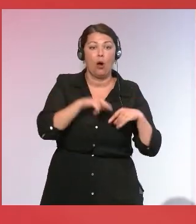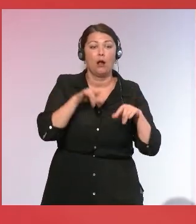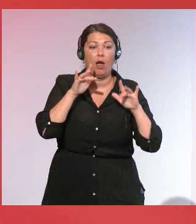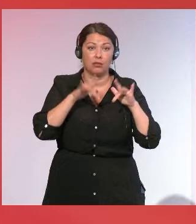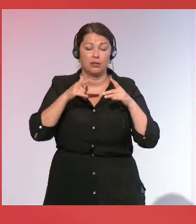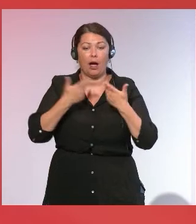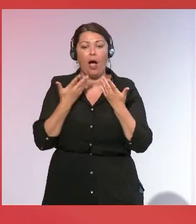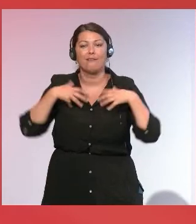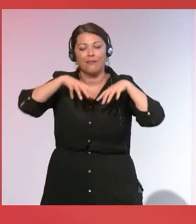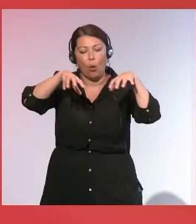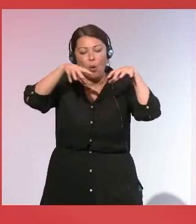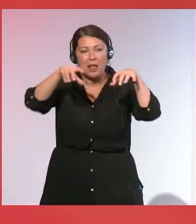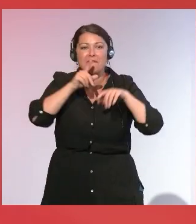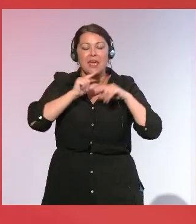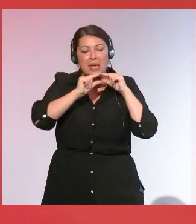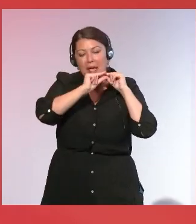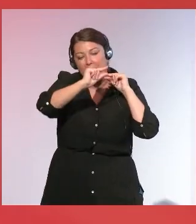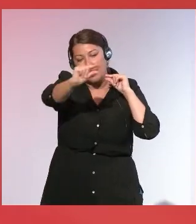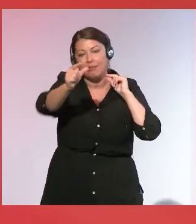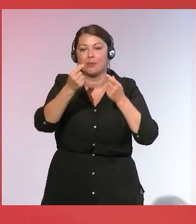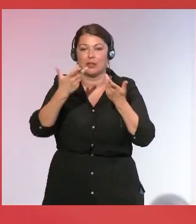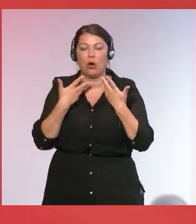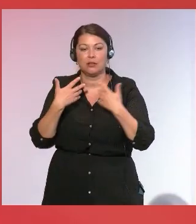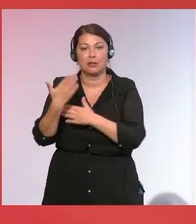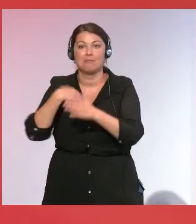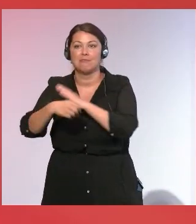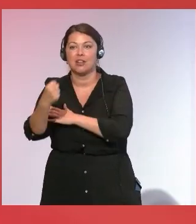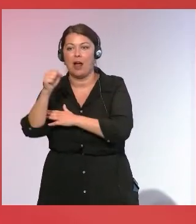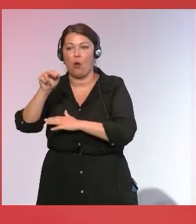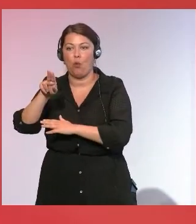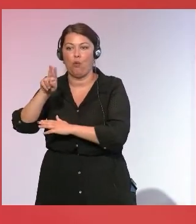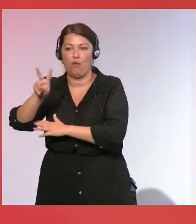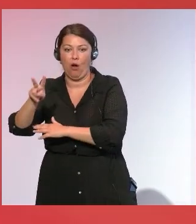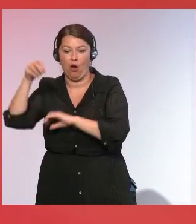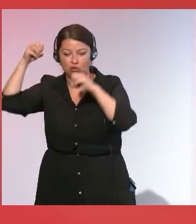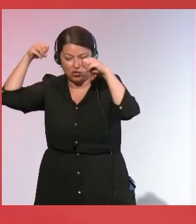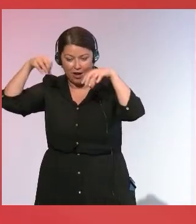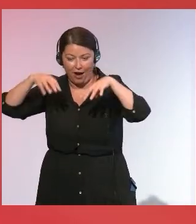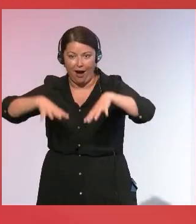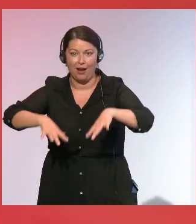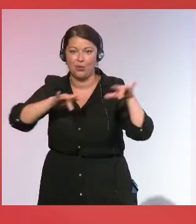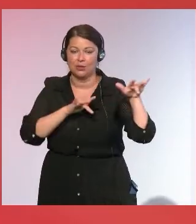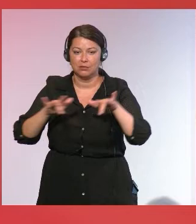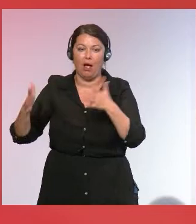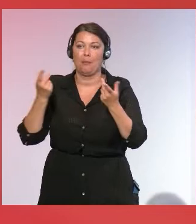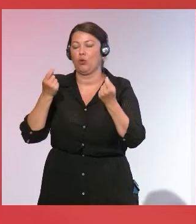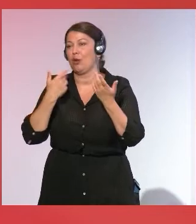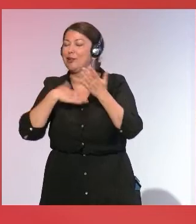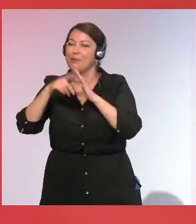We're also seeing, especially in the spring, more days with warm, sunny weather, which means people are more likely to be